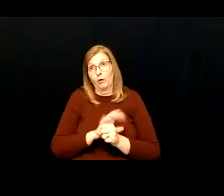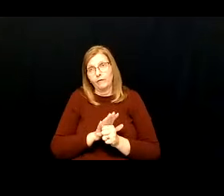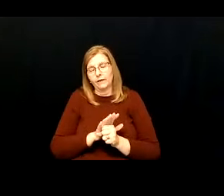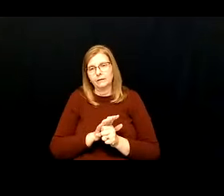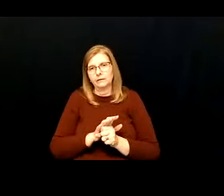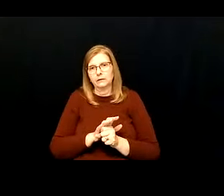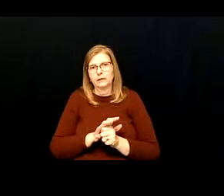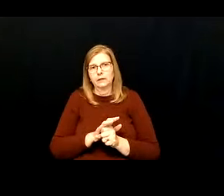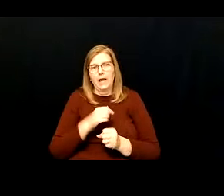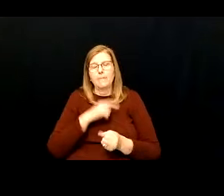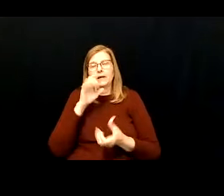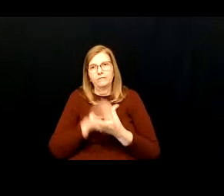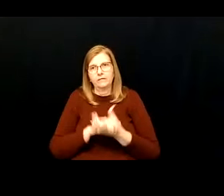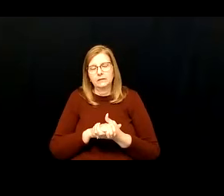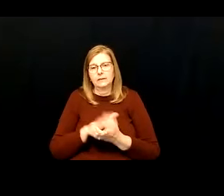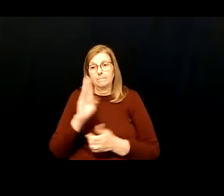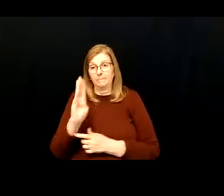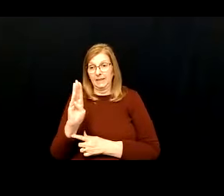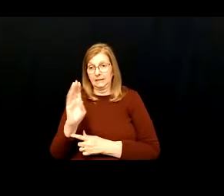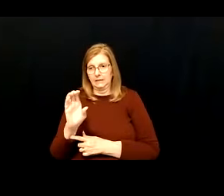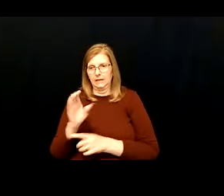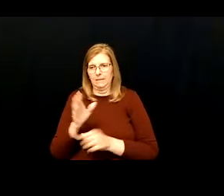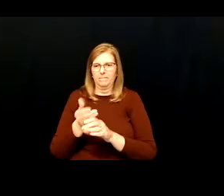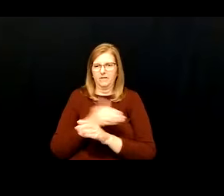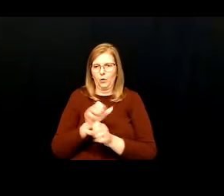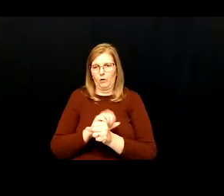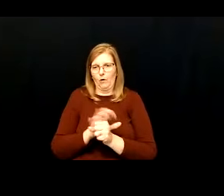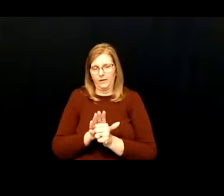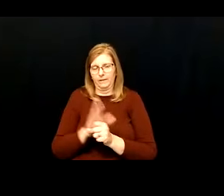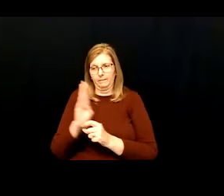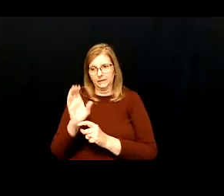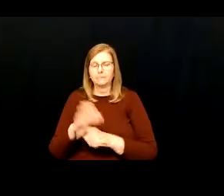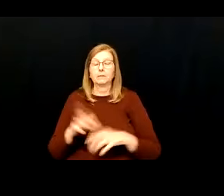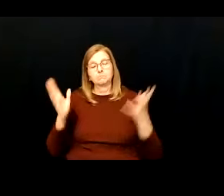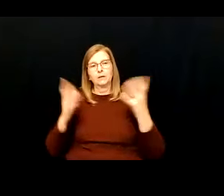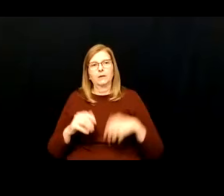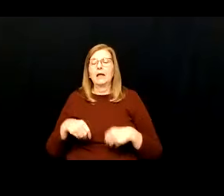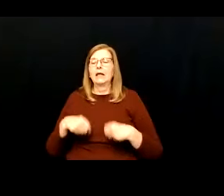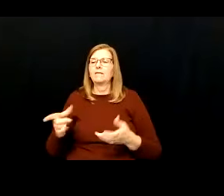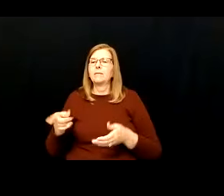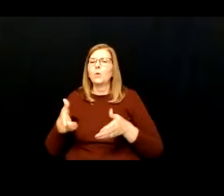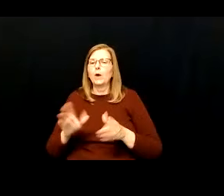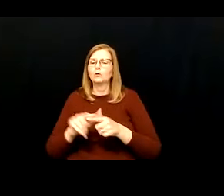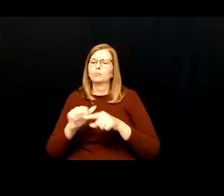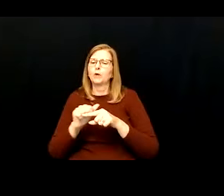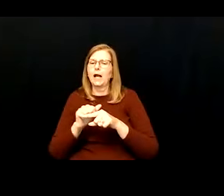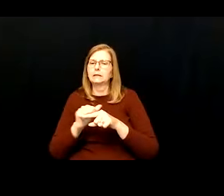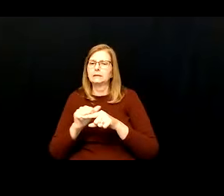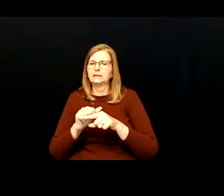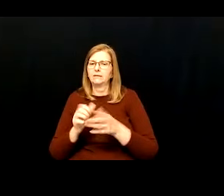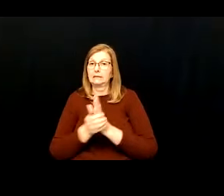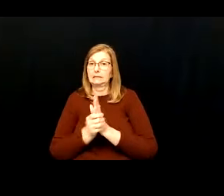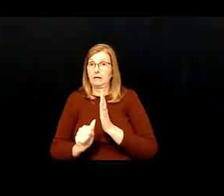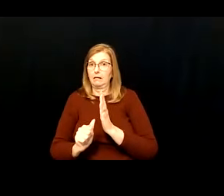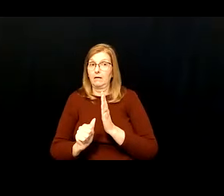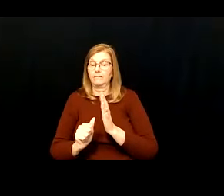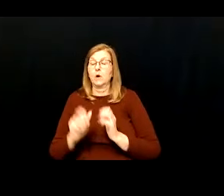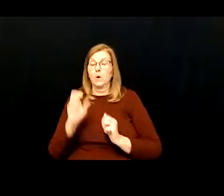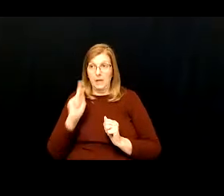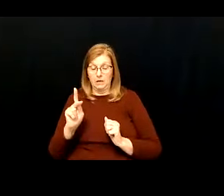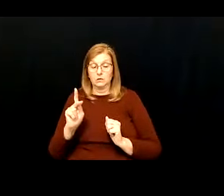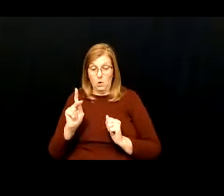convinced BC is going to be a thing for COVID. But this gives them a way to be able to practice that skill of, okay,